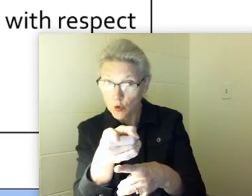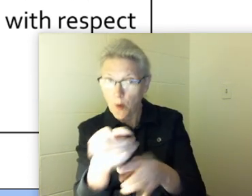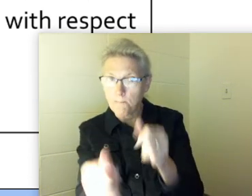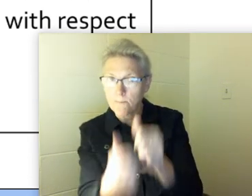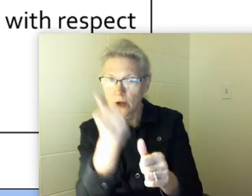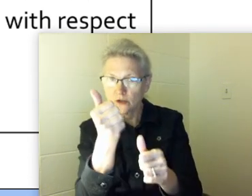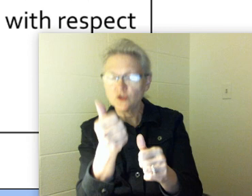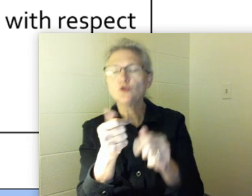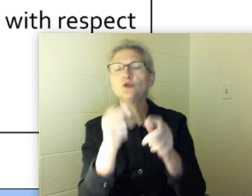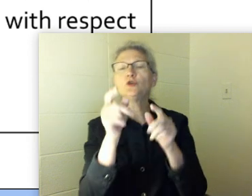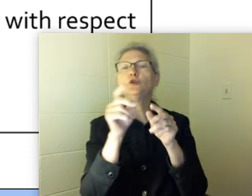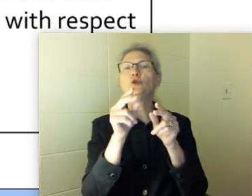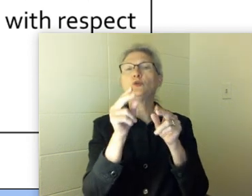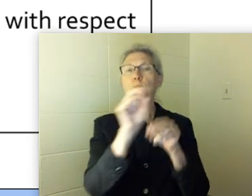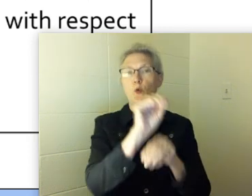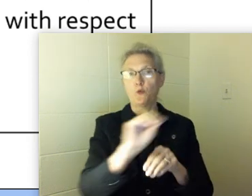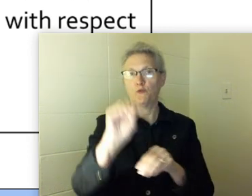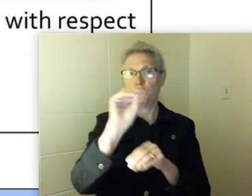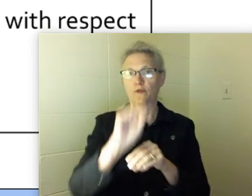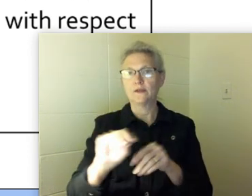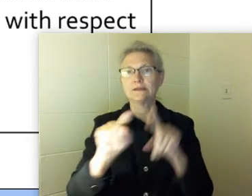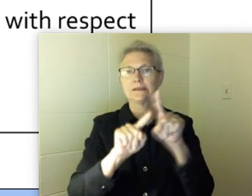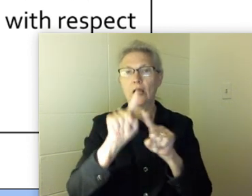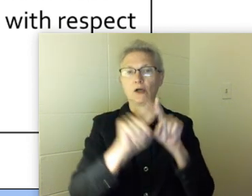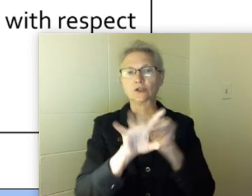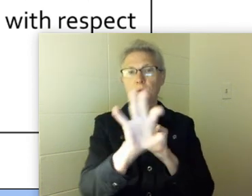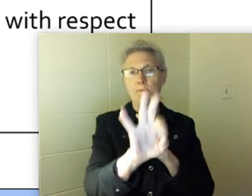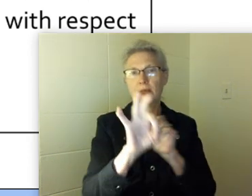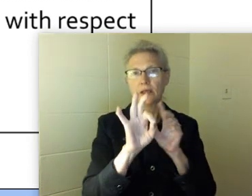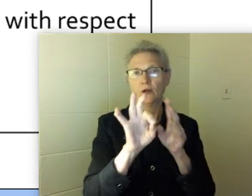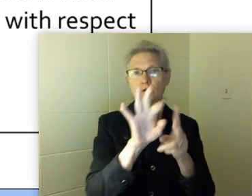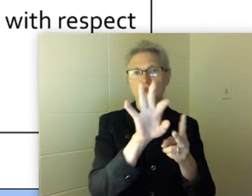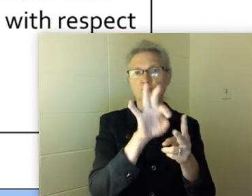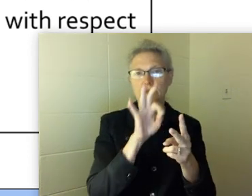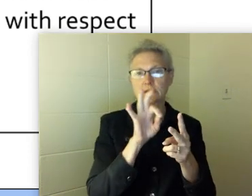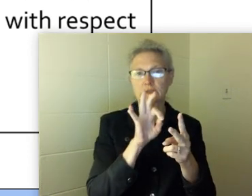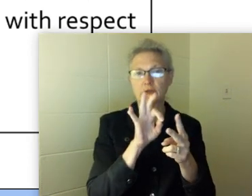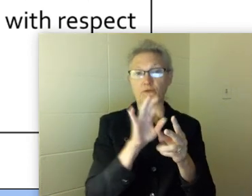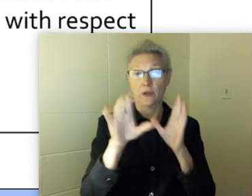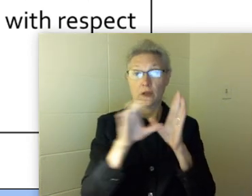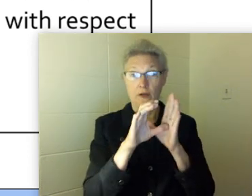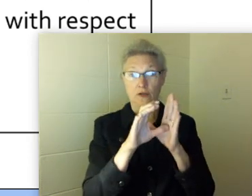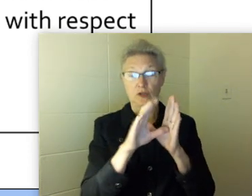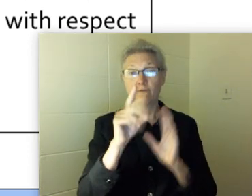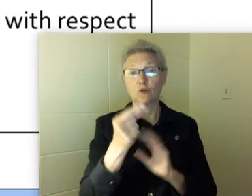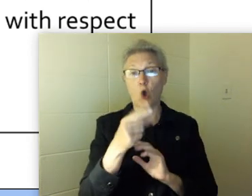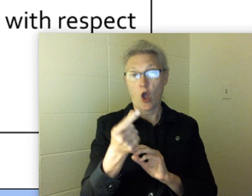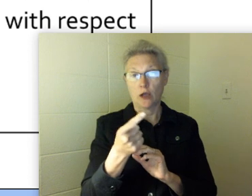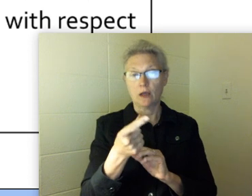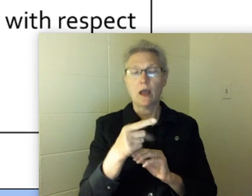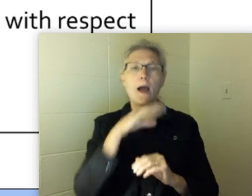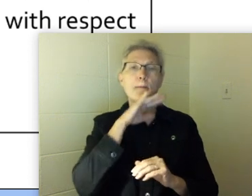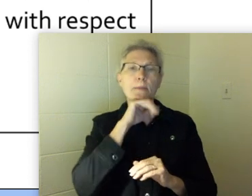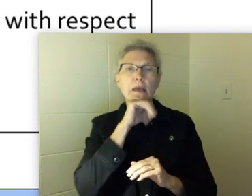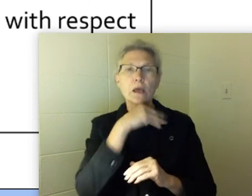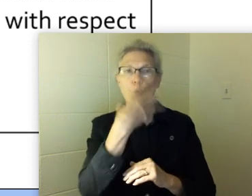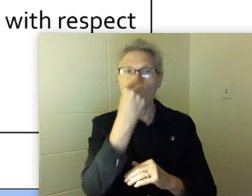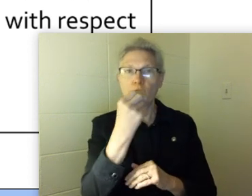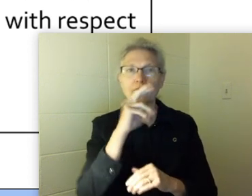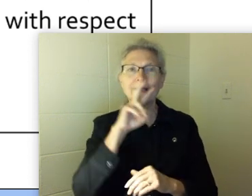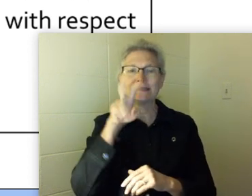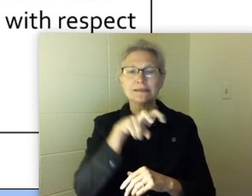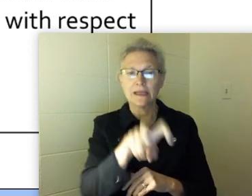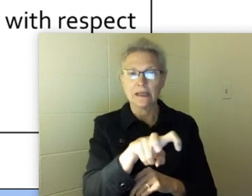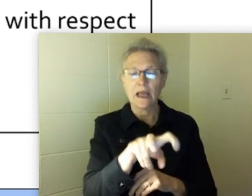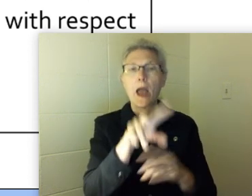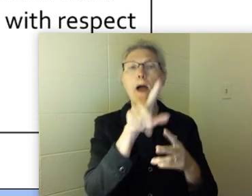can use the stars to pick your choices. For the characters, you have a dog, a pig, a wolf, a snake, and you need